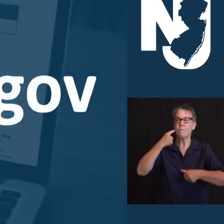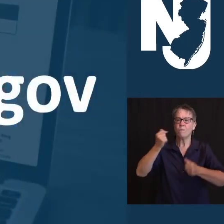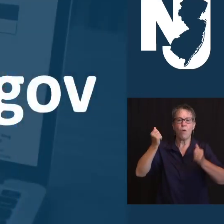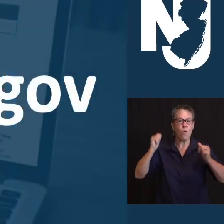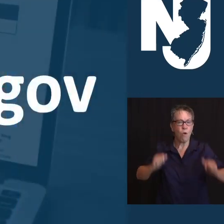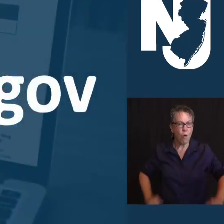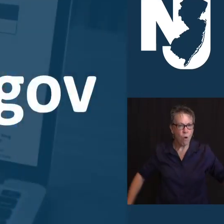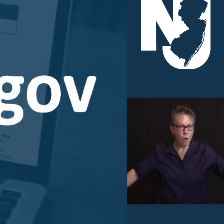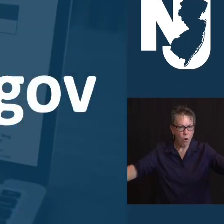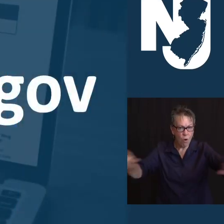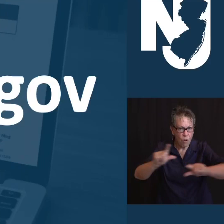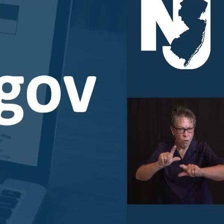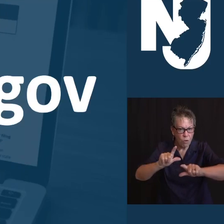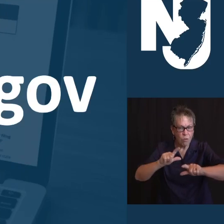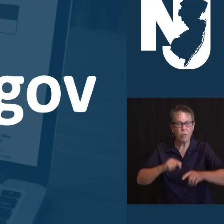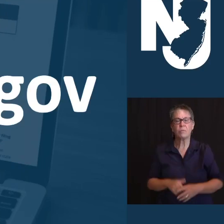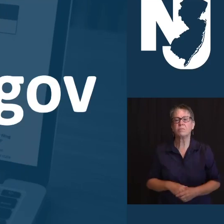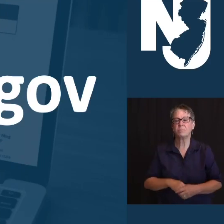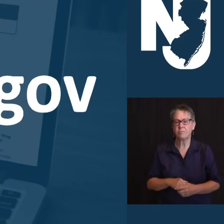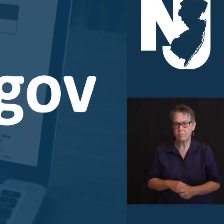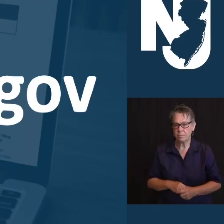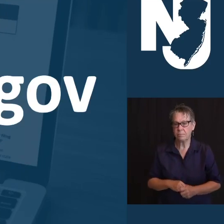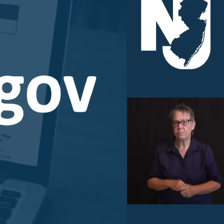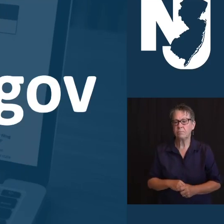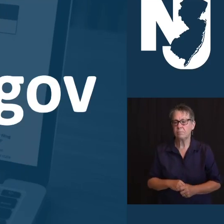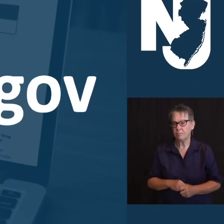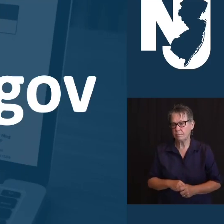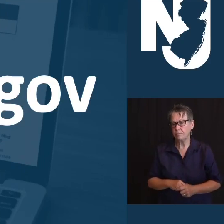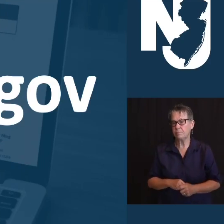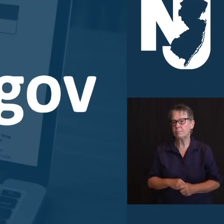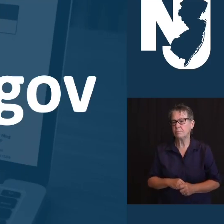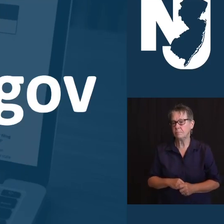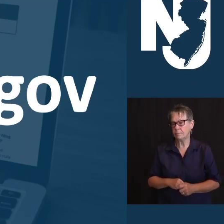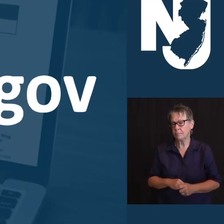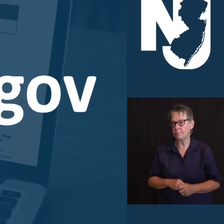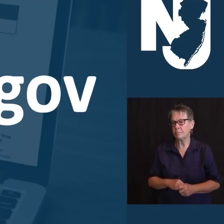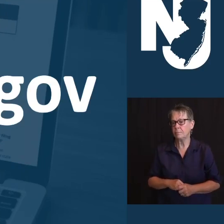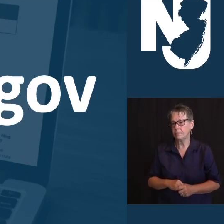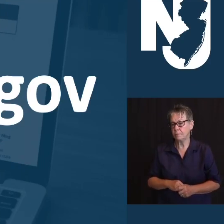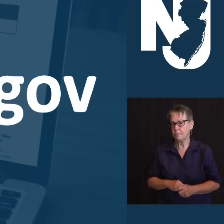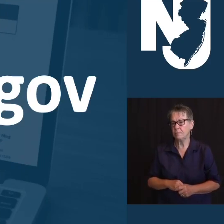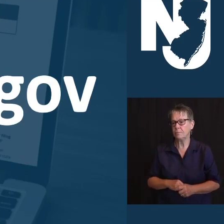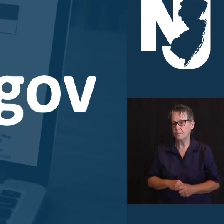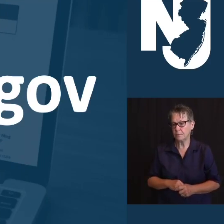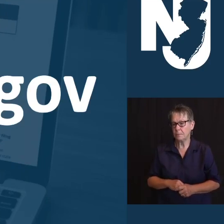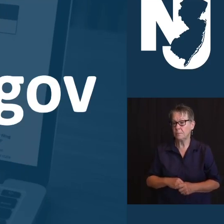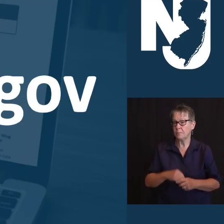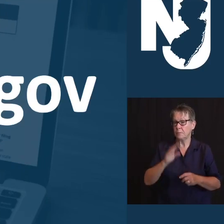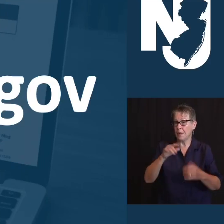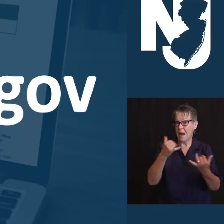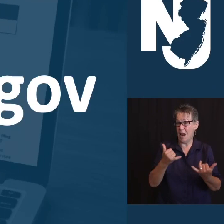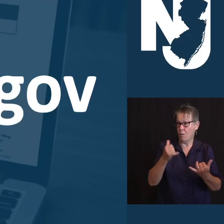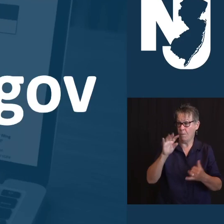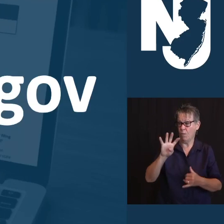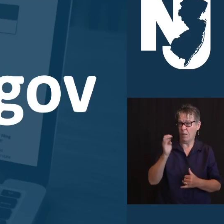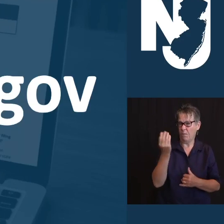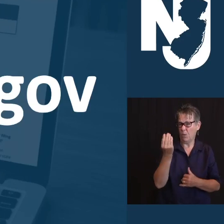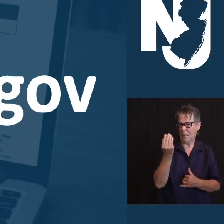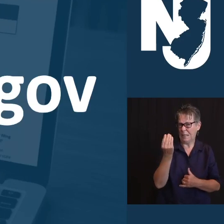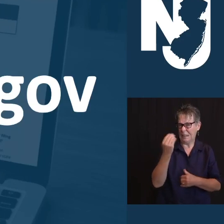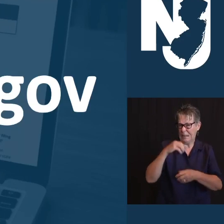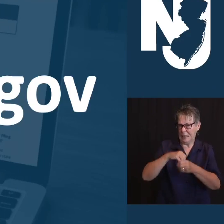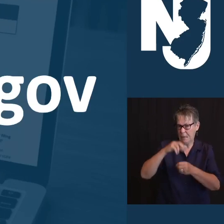governor shared 414 hospitalizations with only 61 individuals in critical care, no new reports